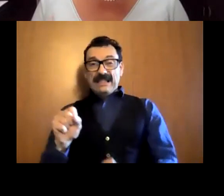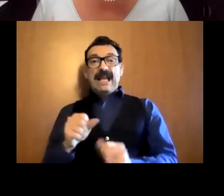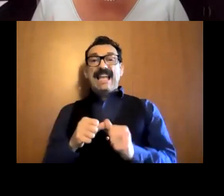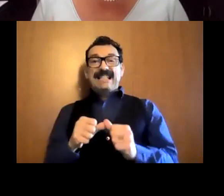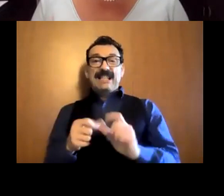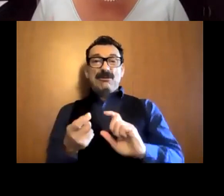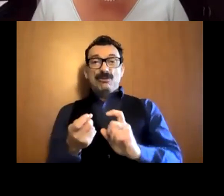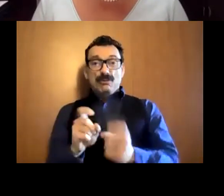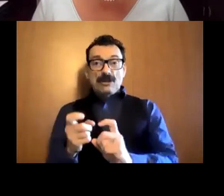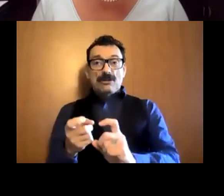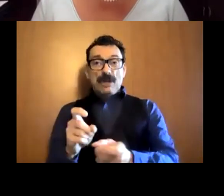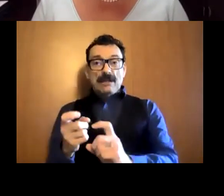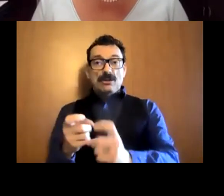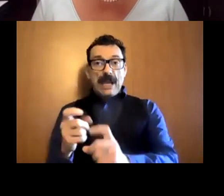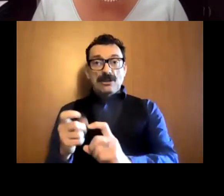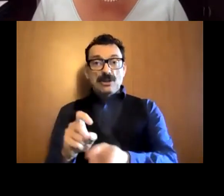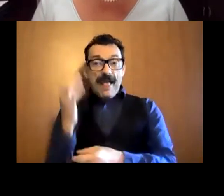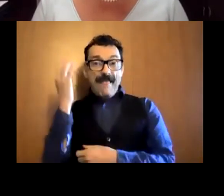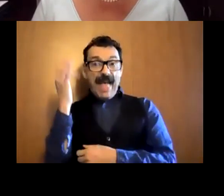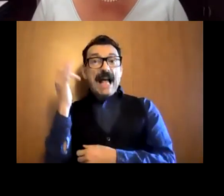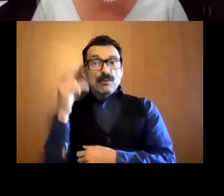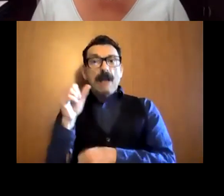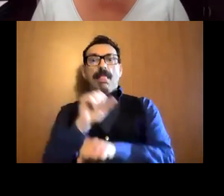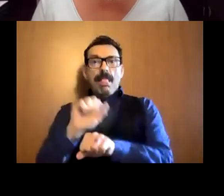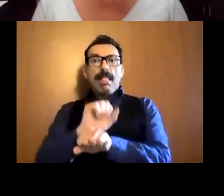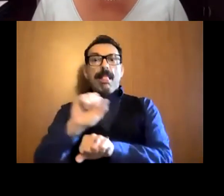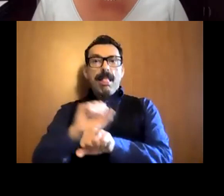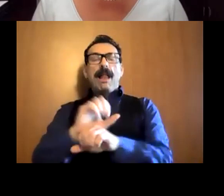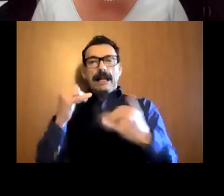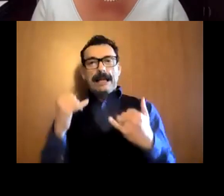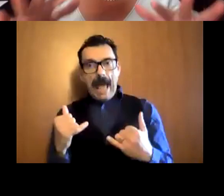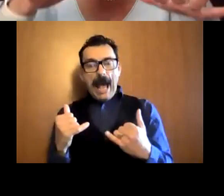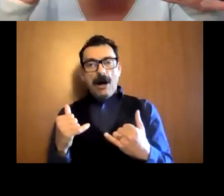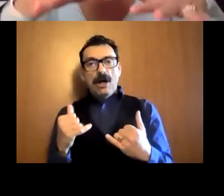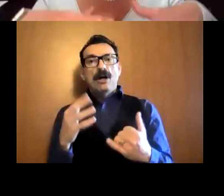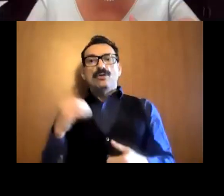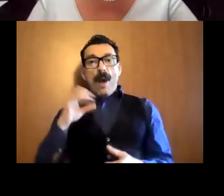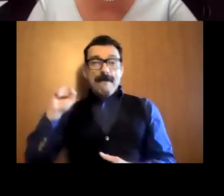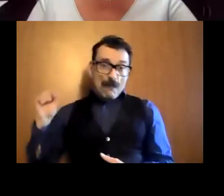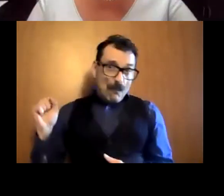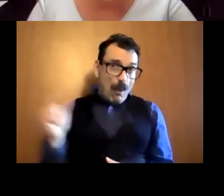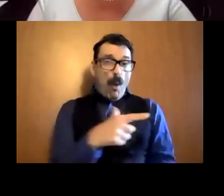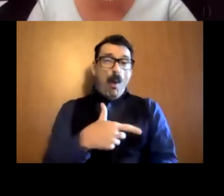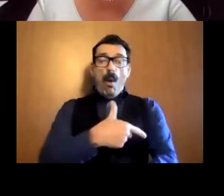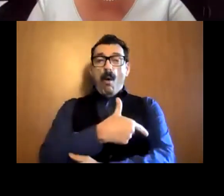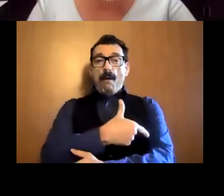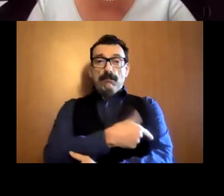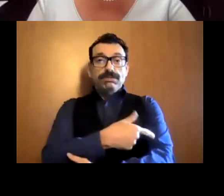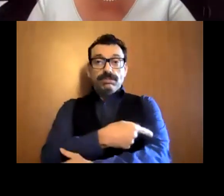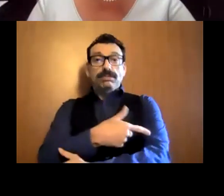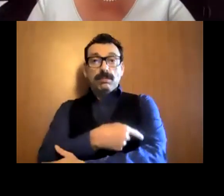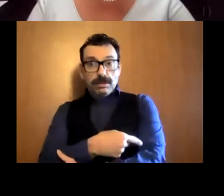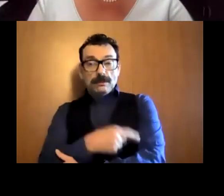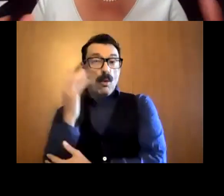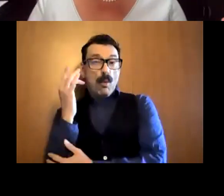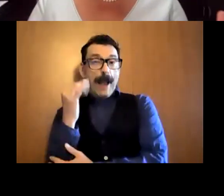And that is why we are working so hard to get everyone vaccinated, because the more people that are vaccinated, it will suppress the ability of that virus to